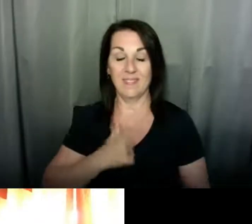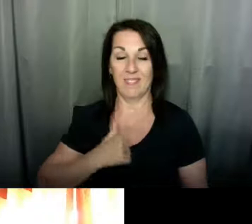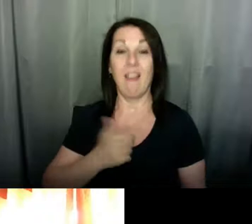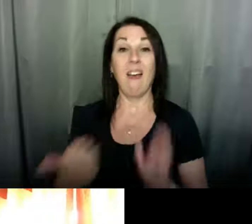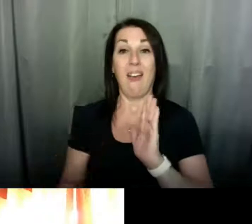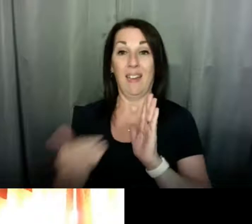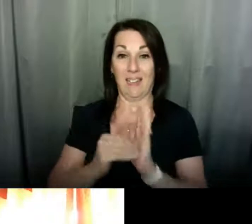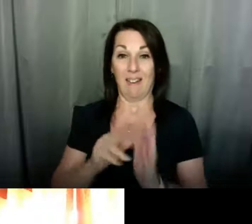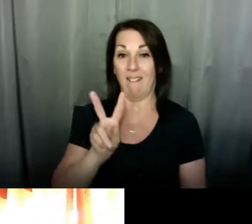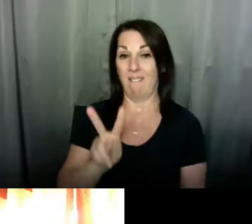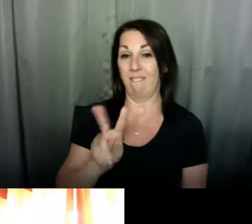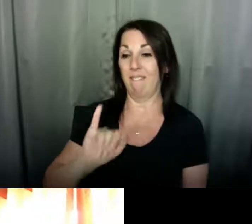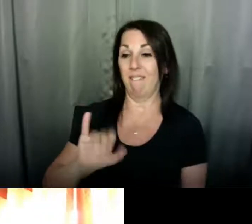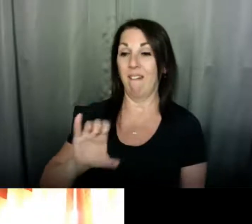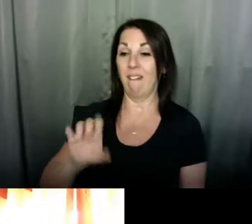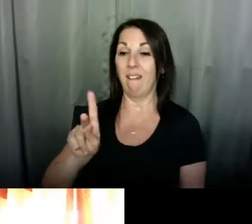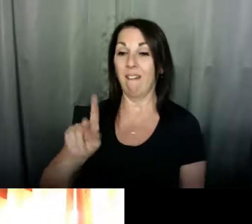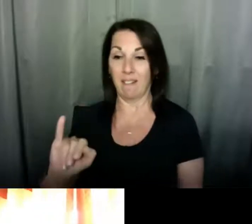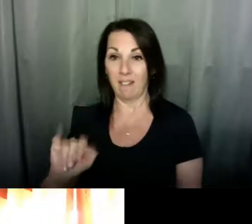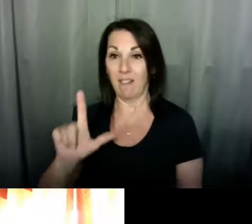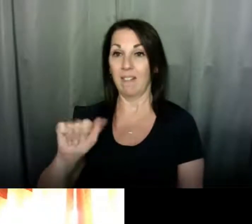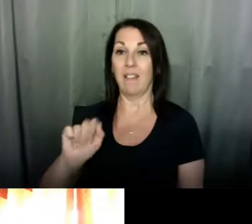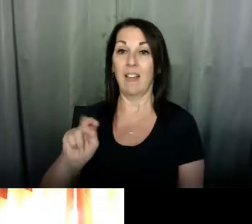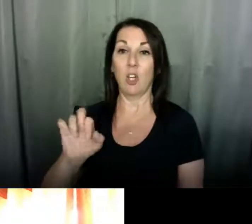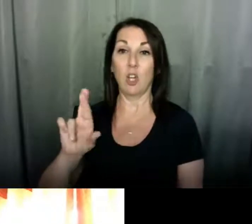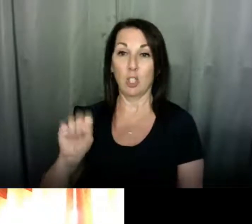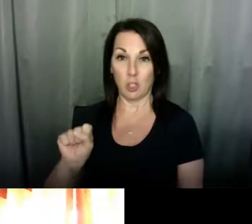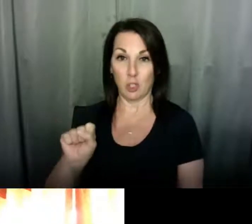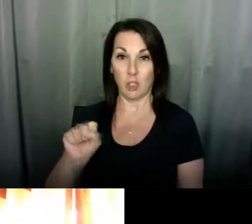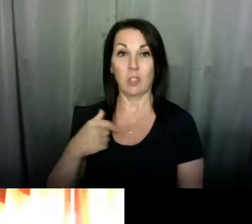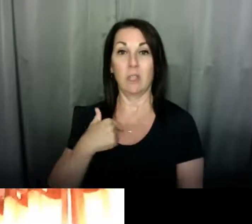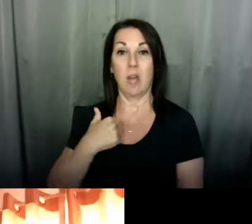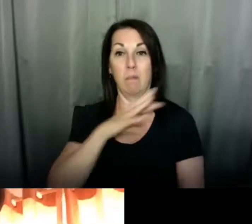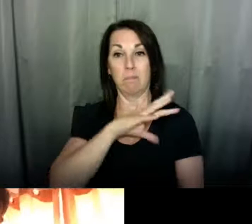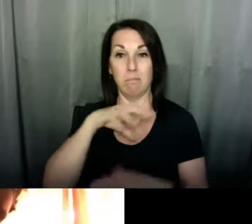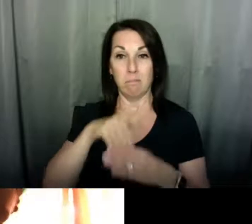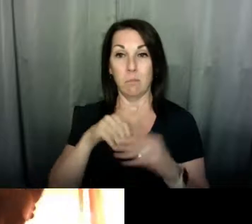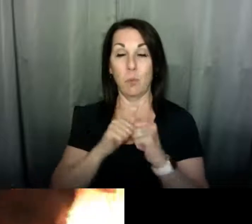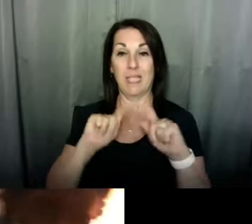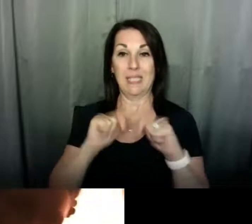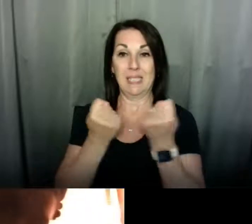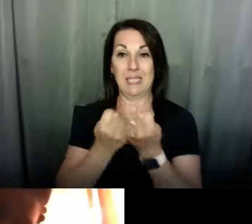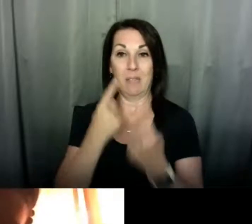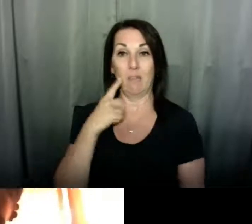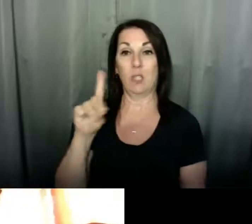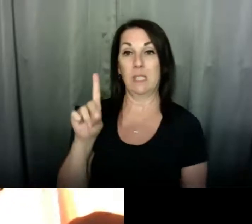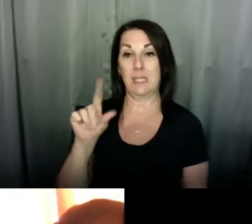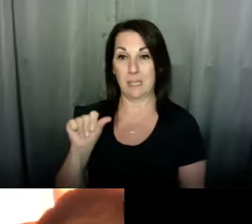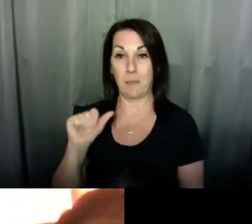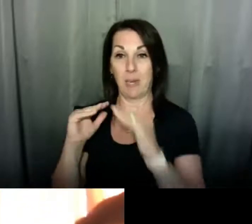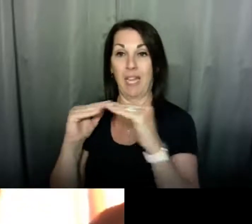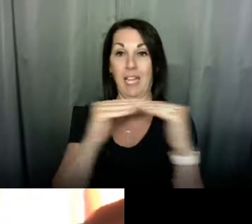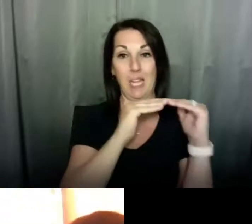Again, I'm Vicki Landers, and I am a part of the team for disability equality